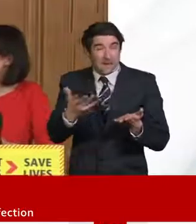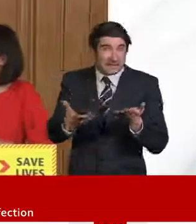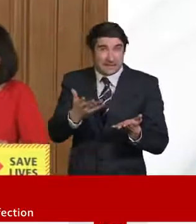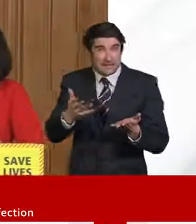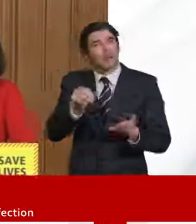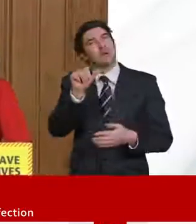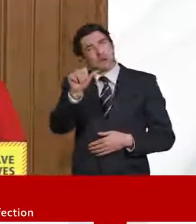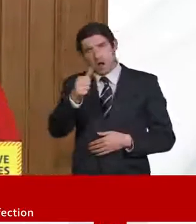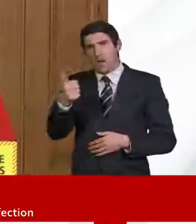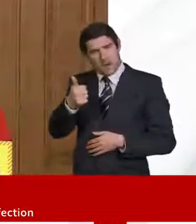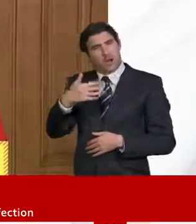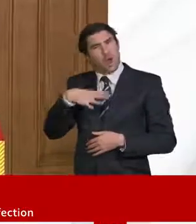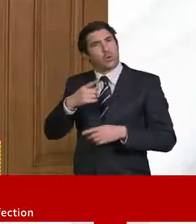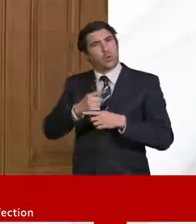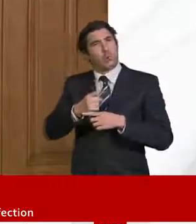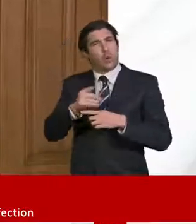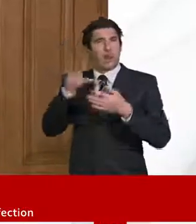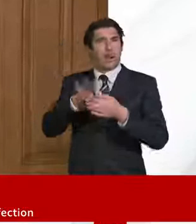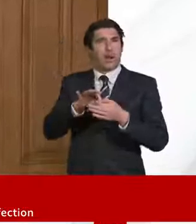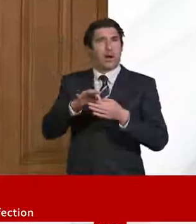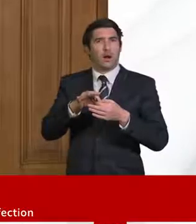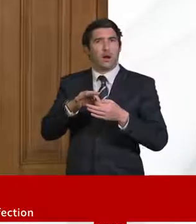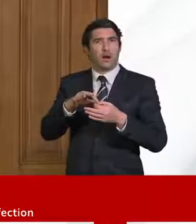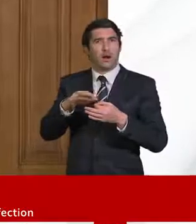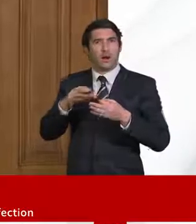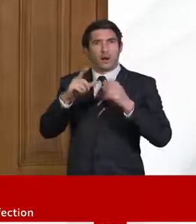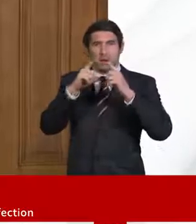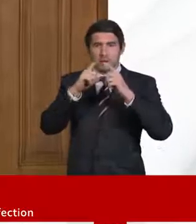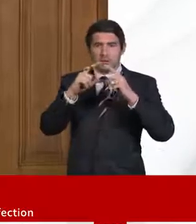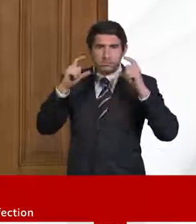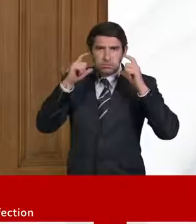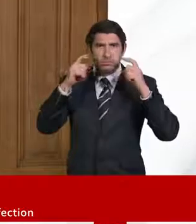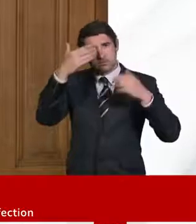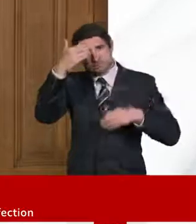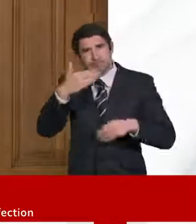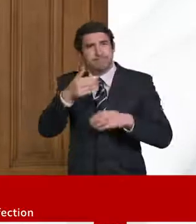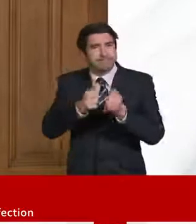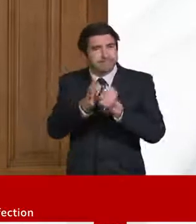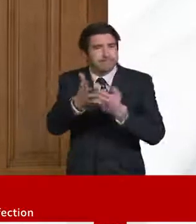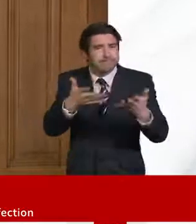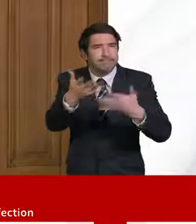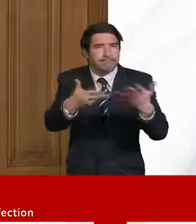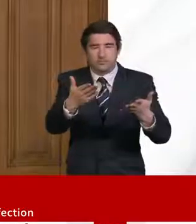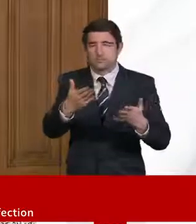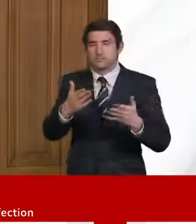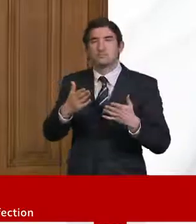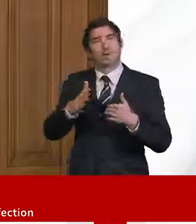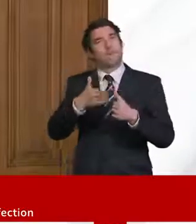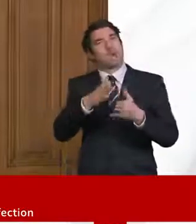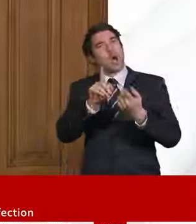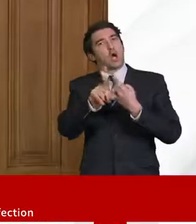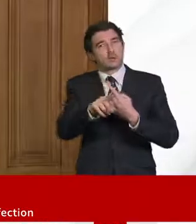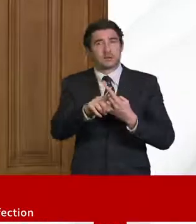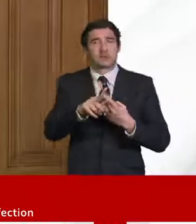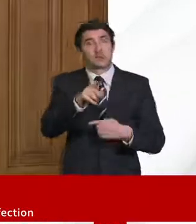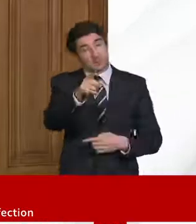was going to contribute on the PPE question, which I might start with, and if that's okay. So I think if your question